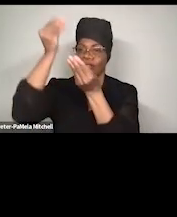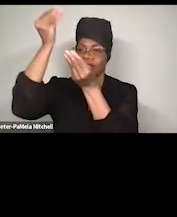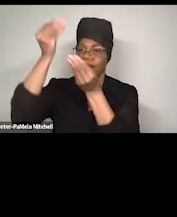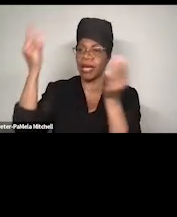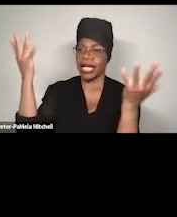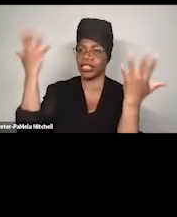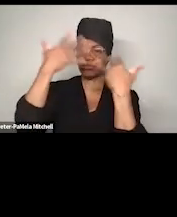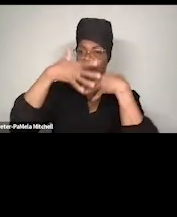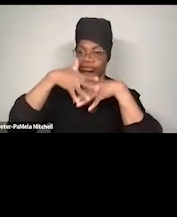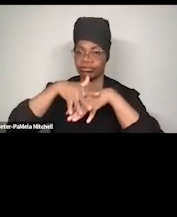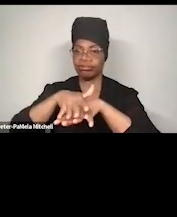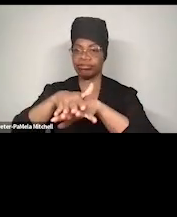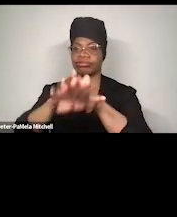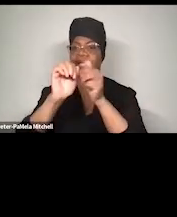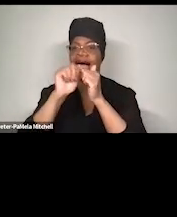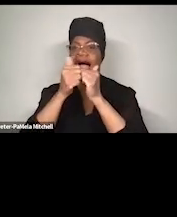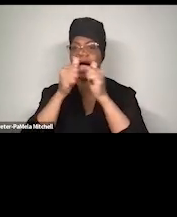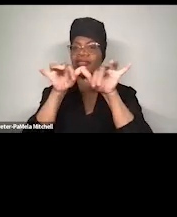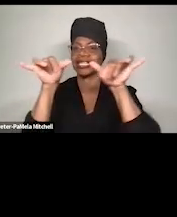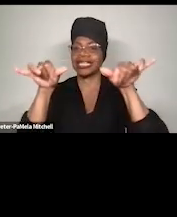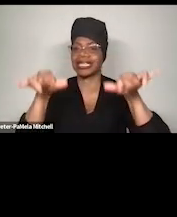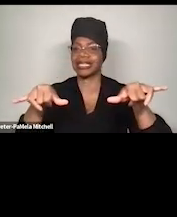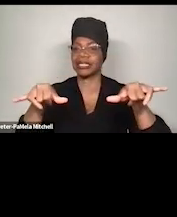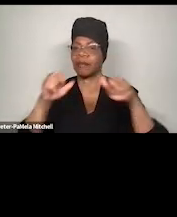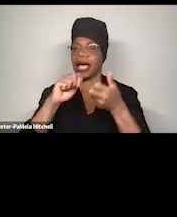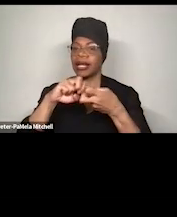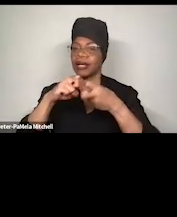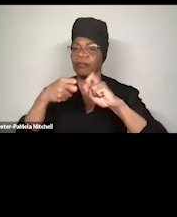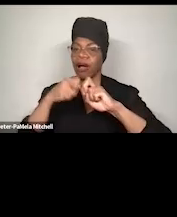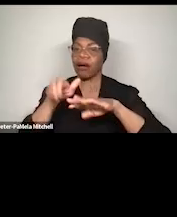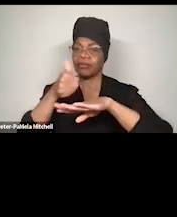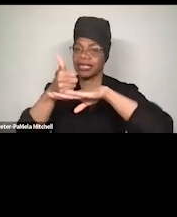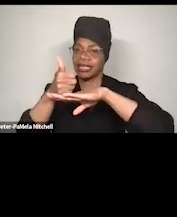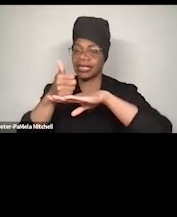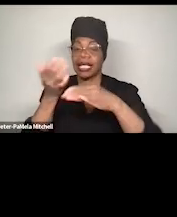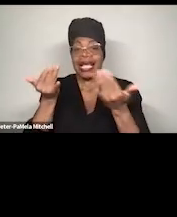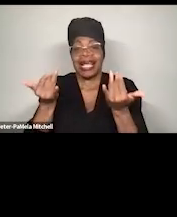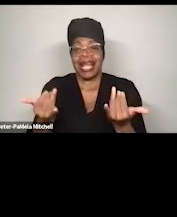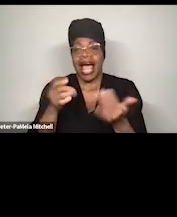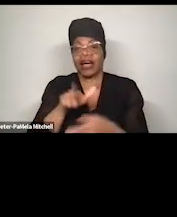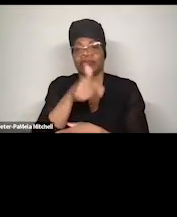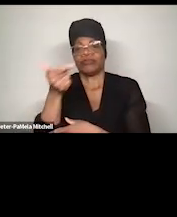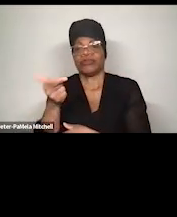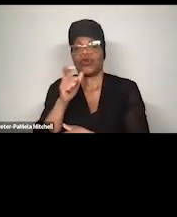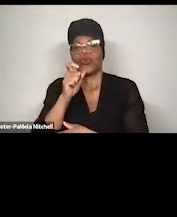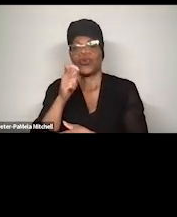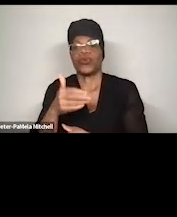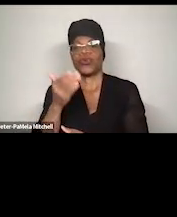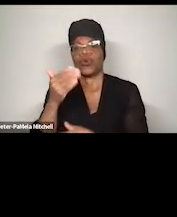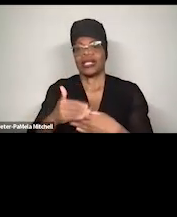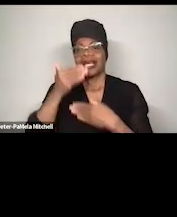how the systematic problems. Now I'd like to turn it on over to our next